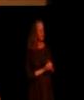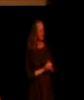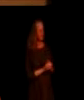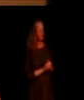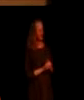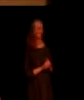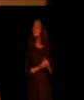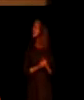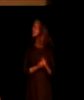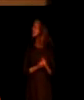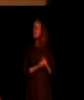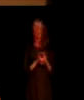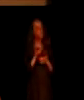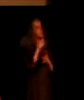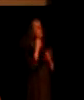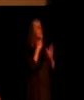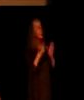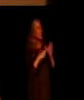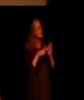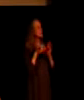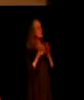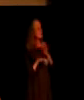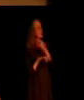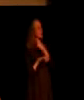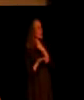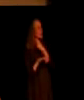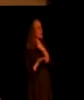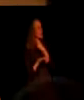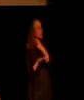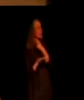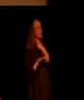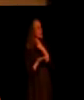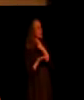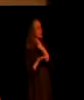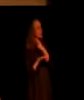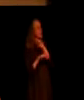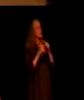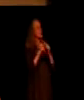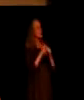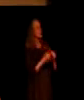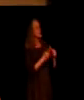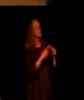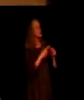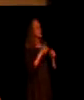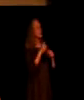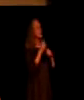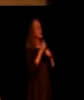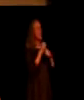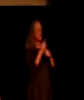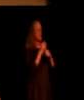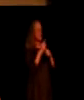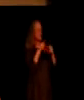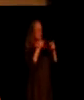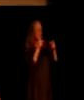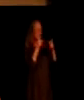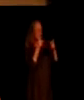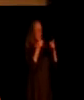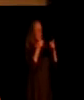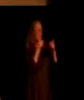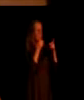and of course you recognize this was with an early digital camera. And think of